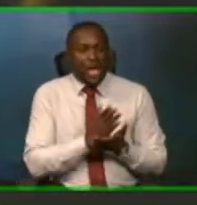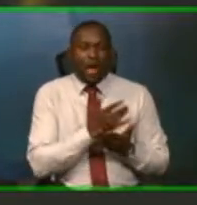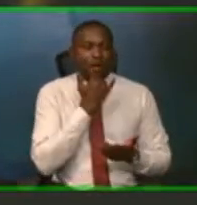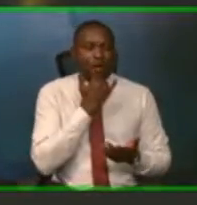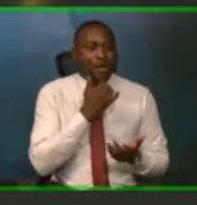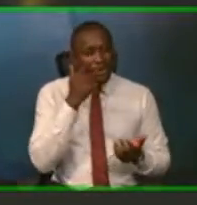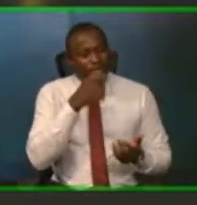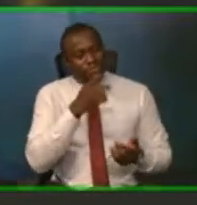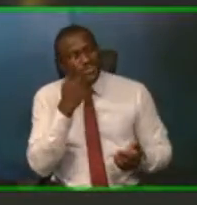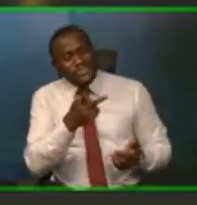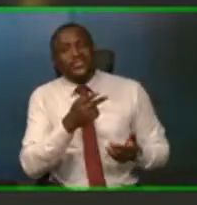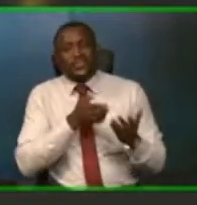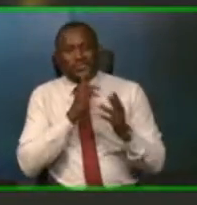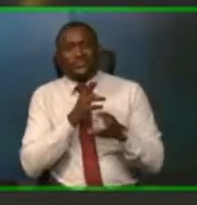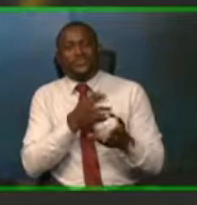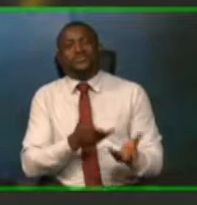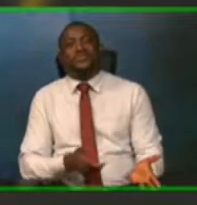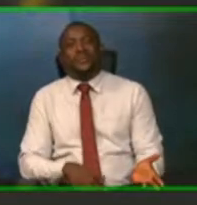You see,